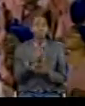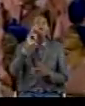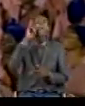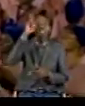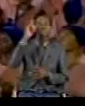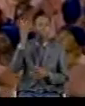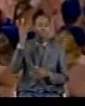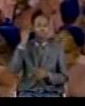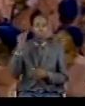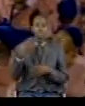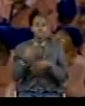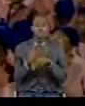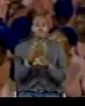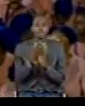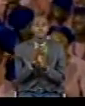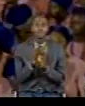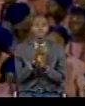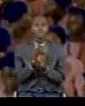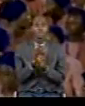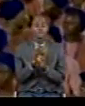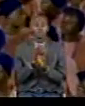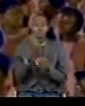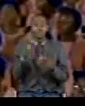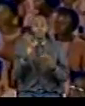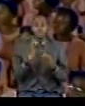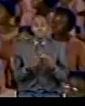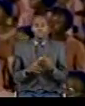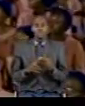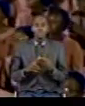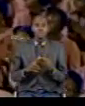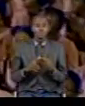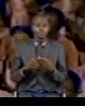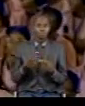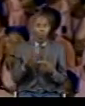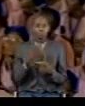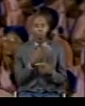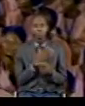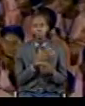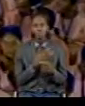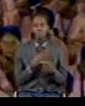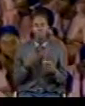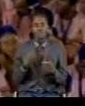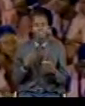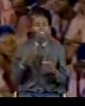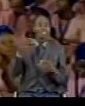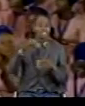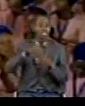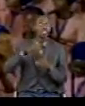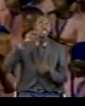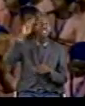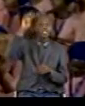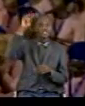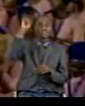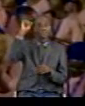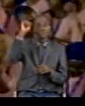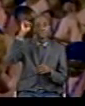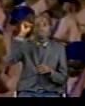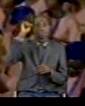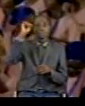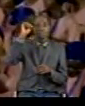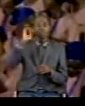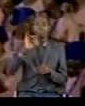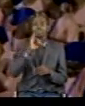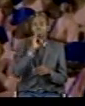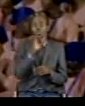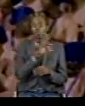manifested to take away our sins. And in him is no